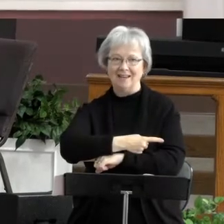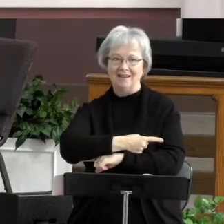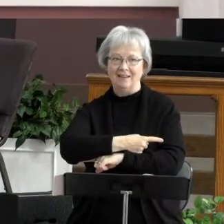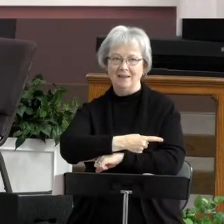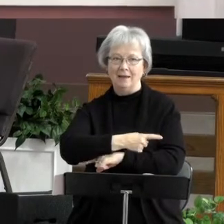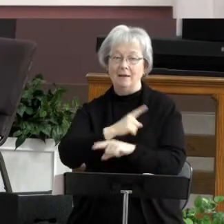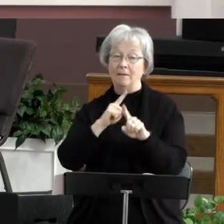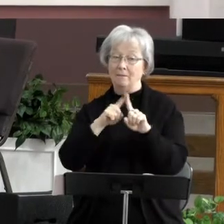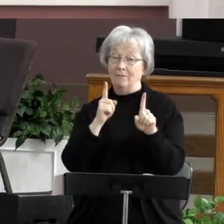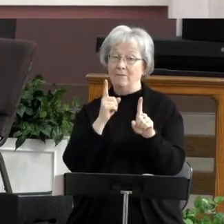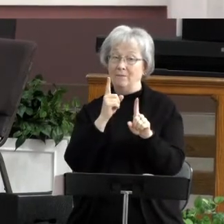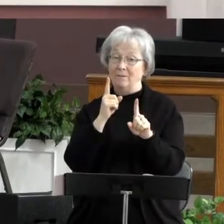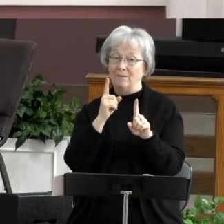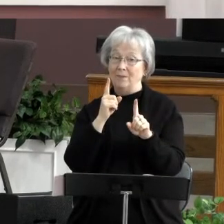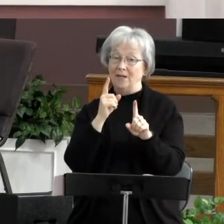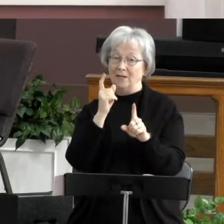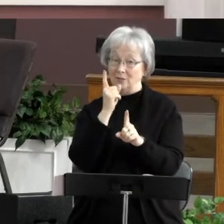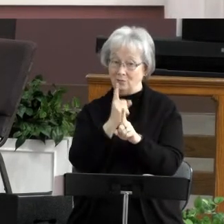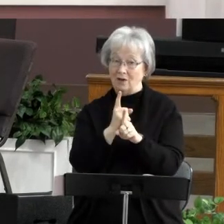that we're living, doesn't it?